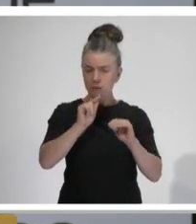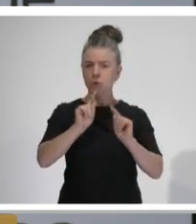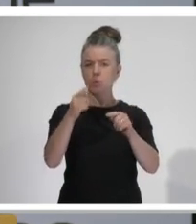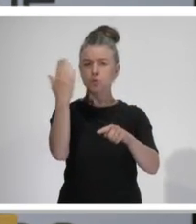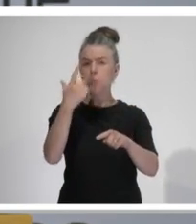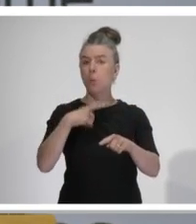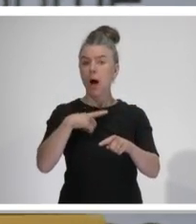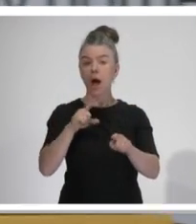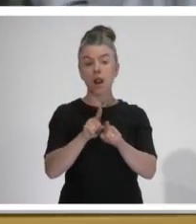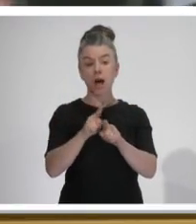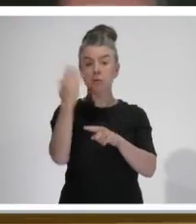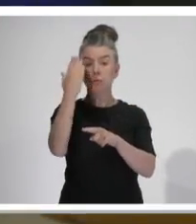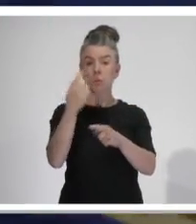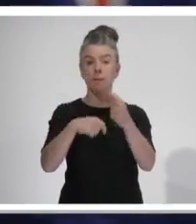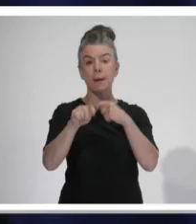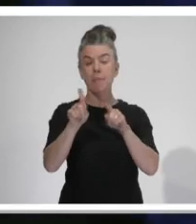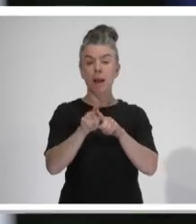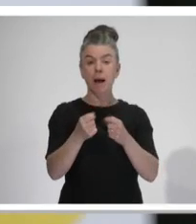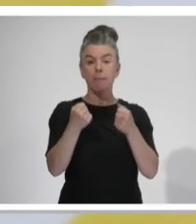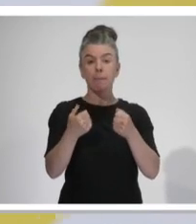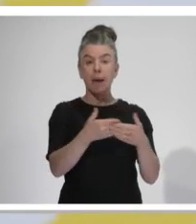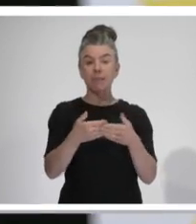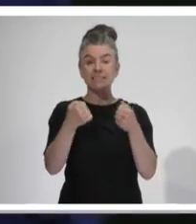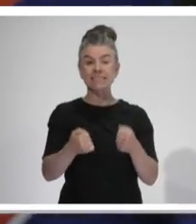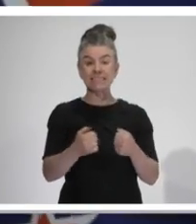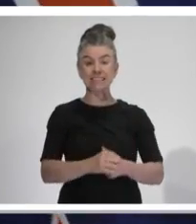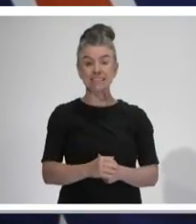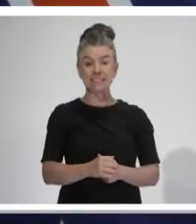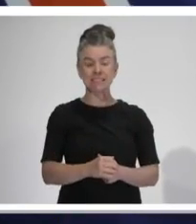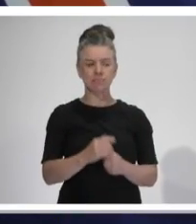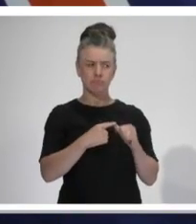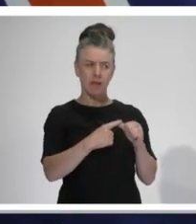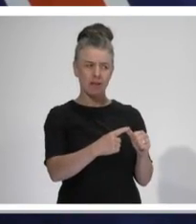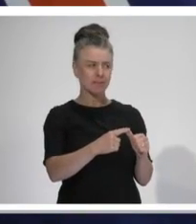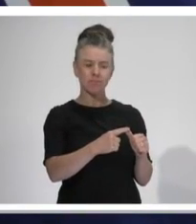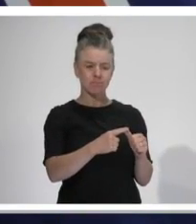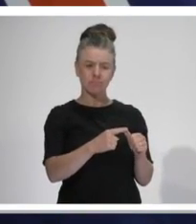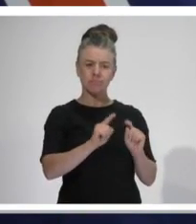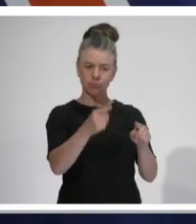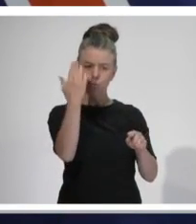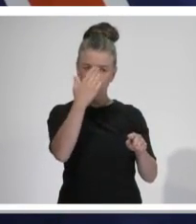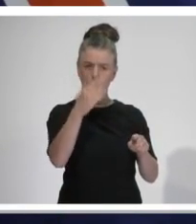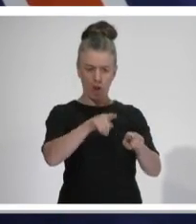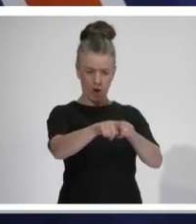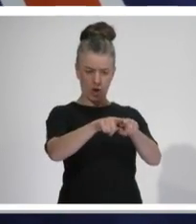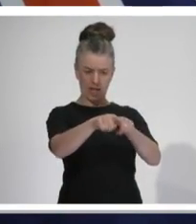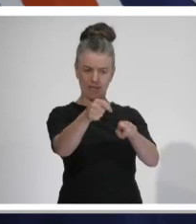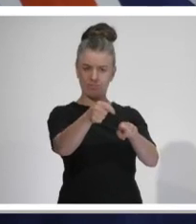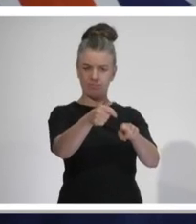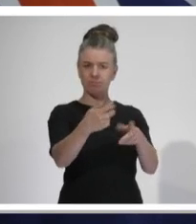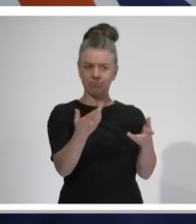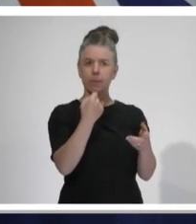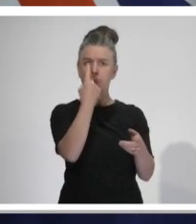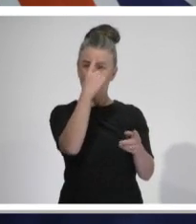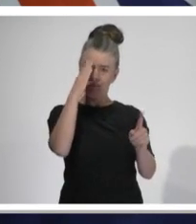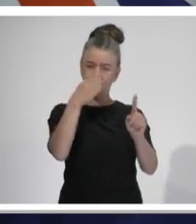We absolutely want students, children to be able to continue to learn. That is our primary focus. It's the reason why we've rolled out